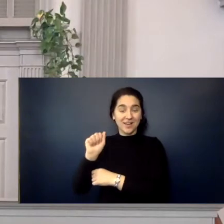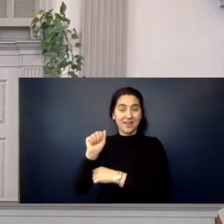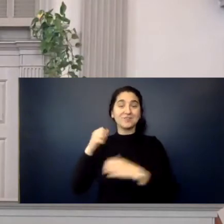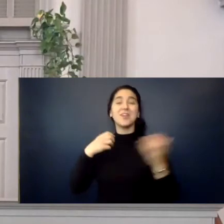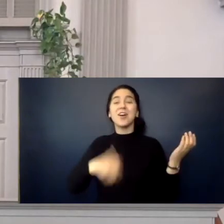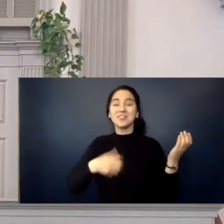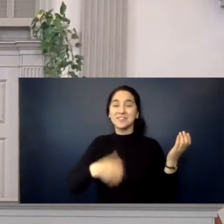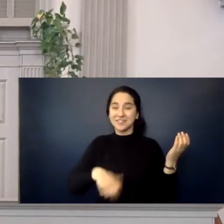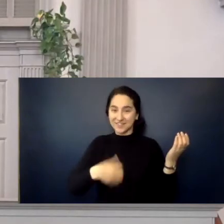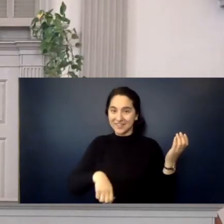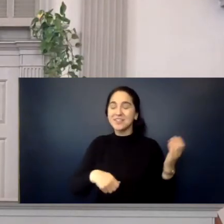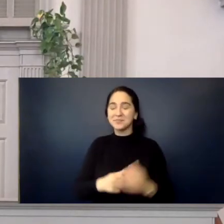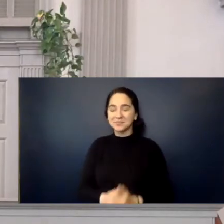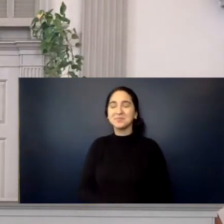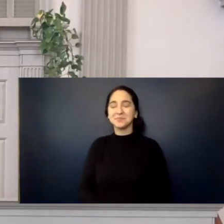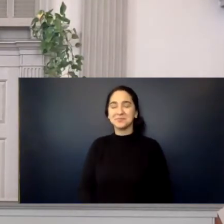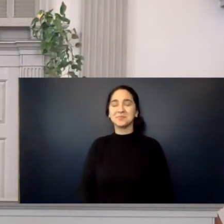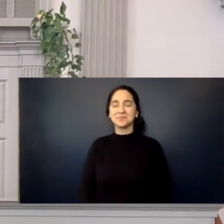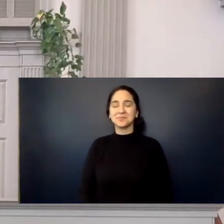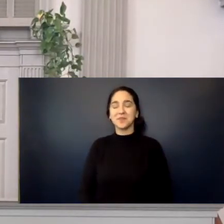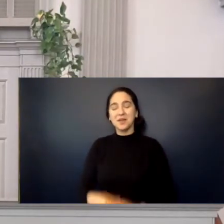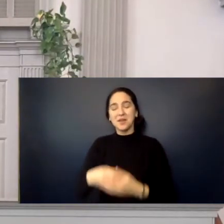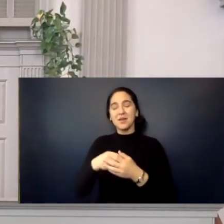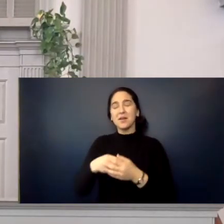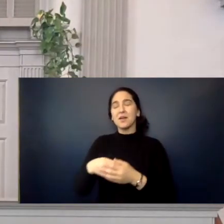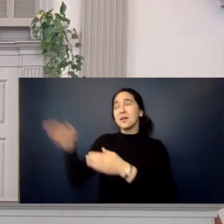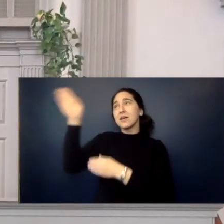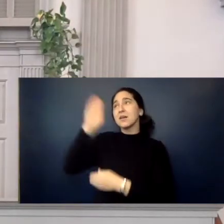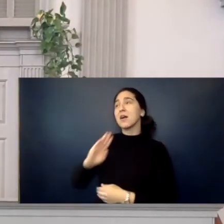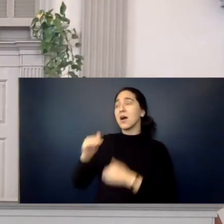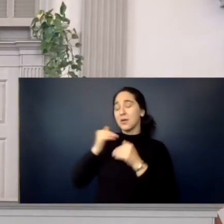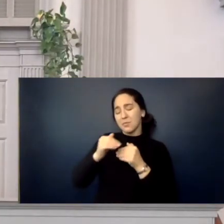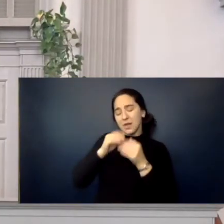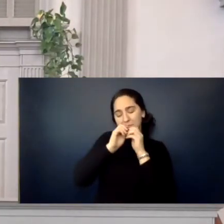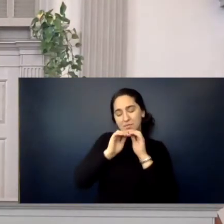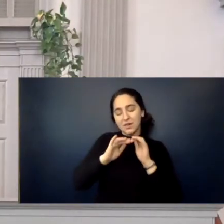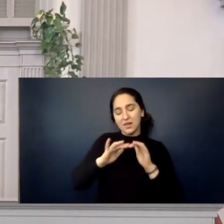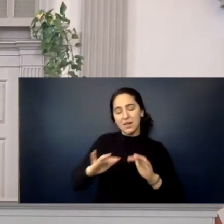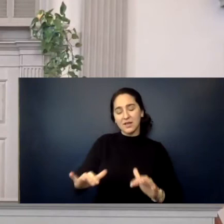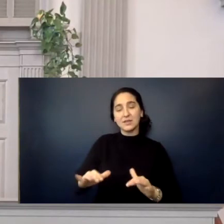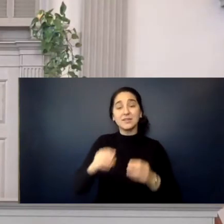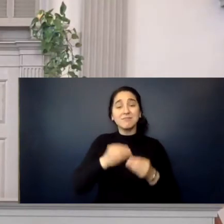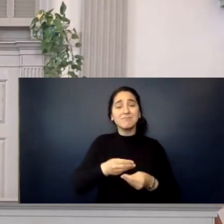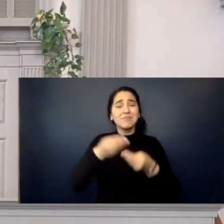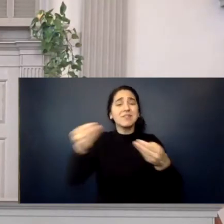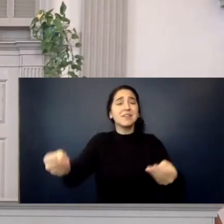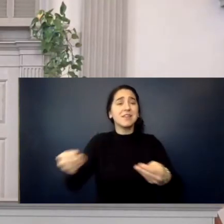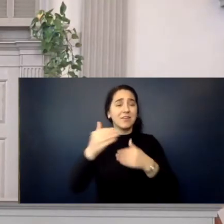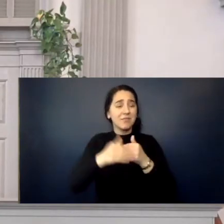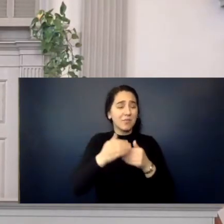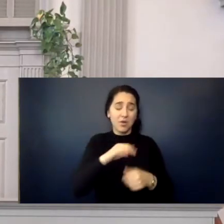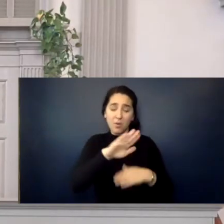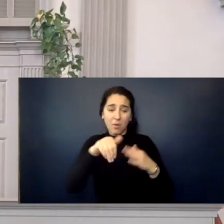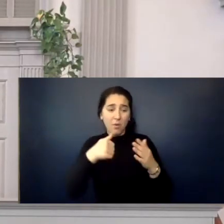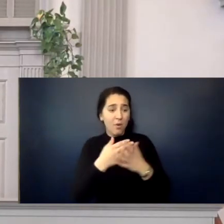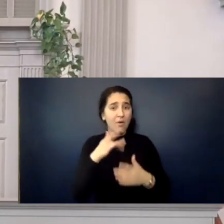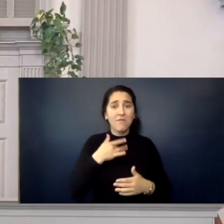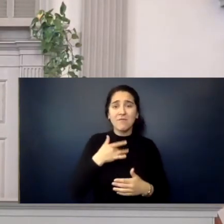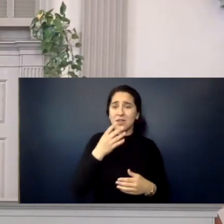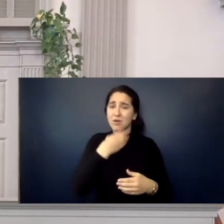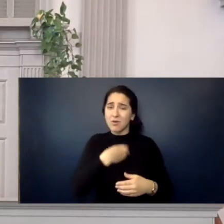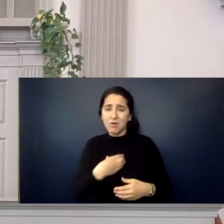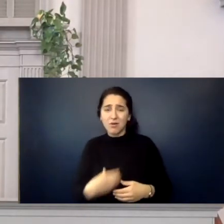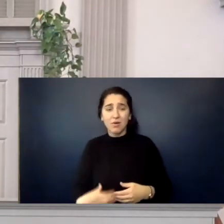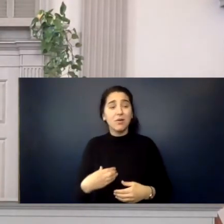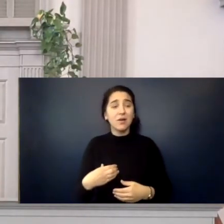God, bless to us this bread and give bread to all those who are hungry and hunger